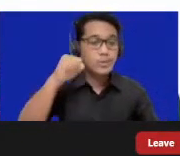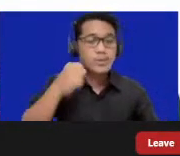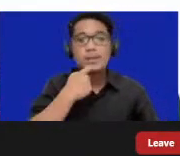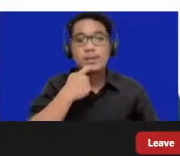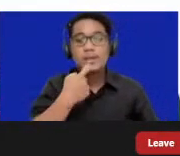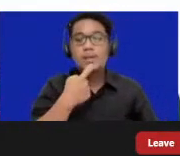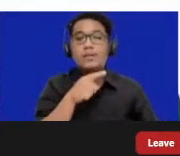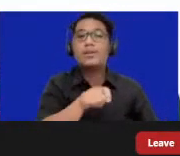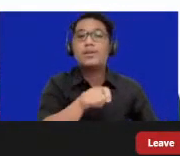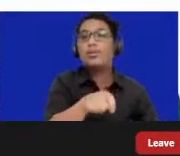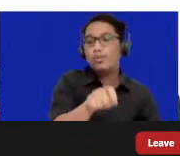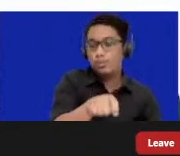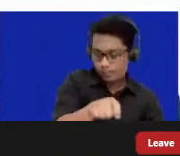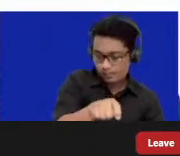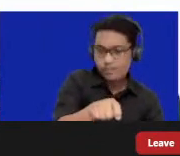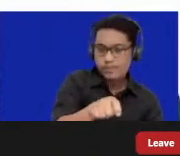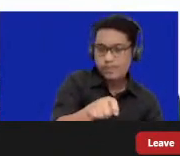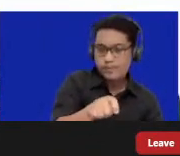disasters.